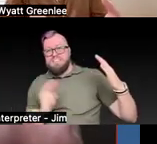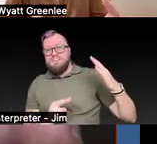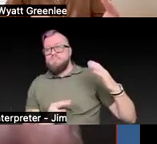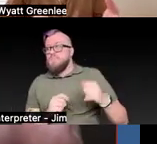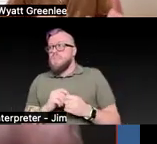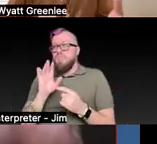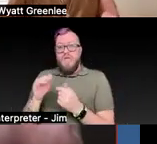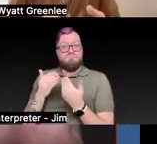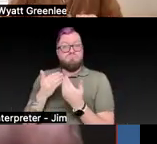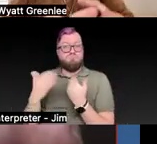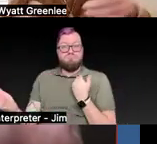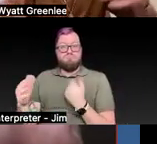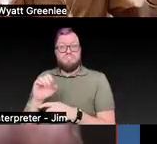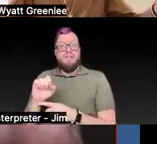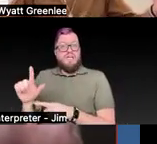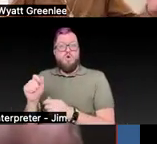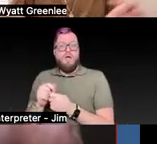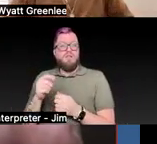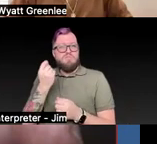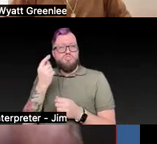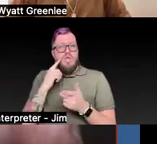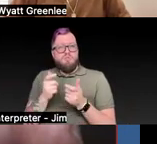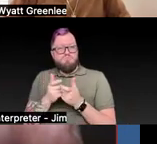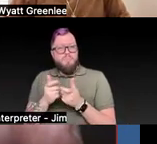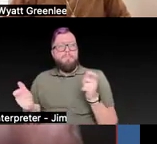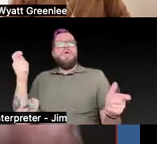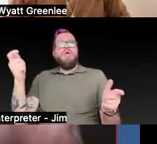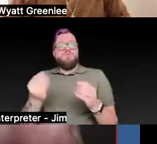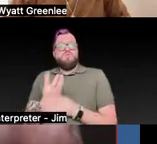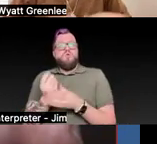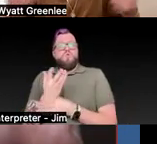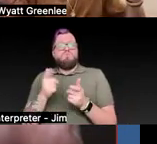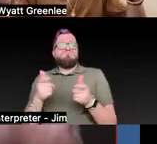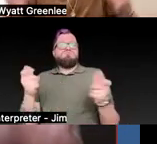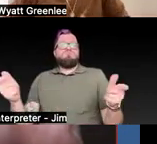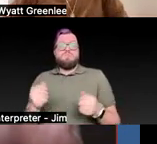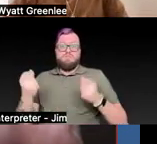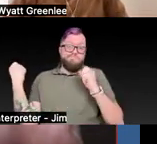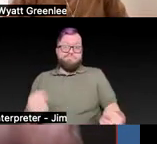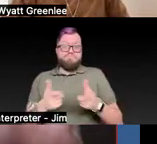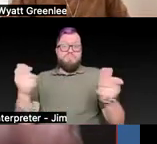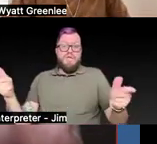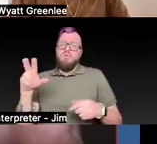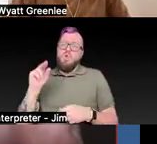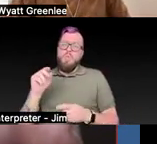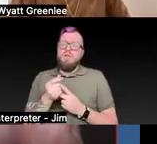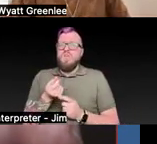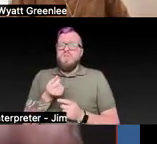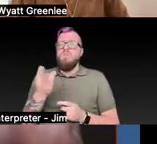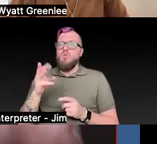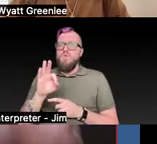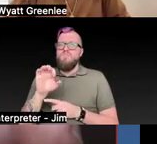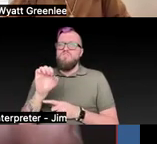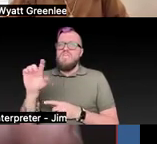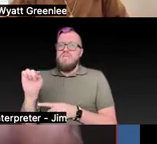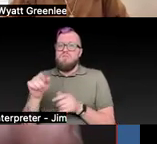going to look like as an eel. They're just going to be bigger, not a ton bigger. They get a couple feet long generally, but